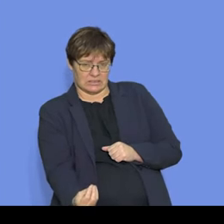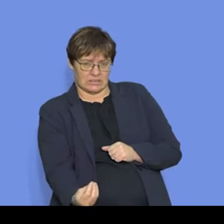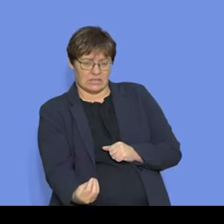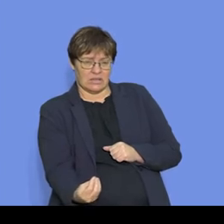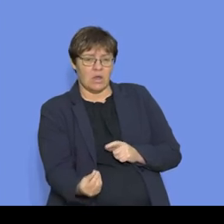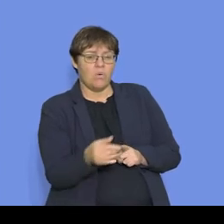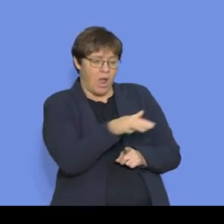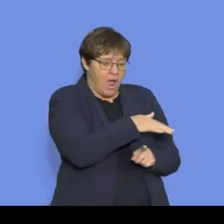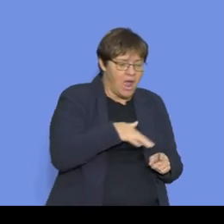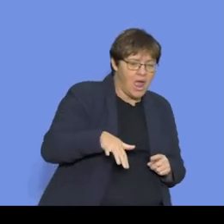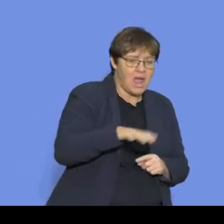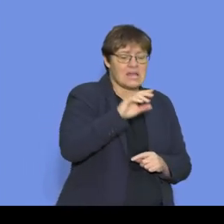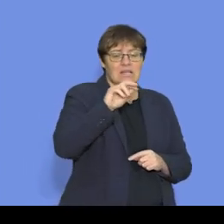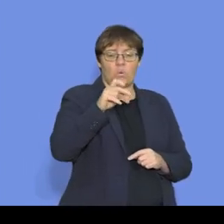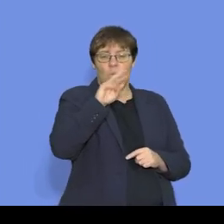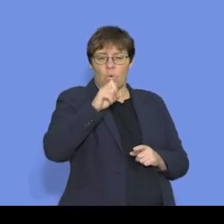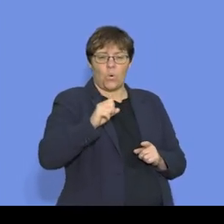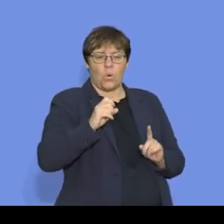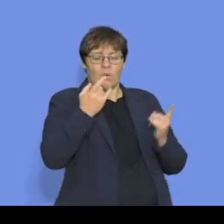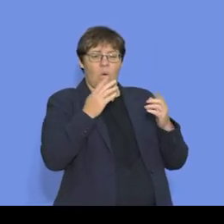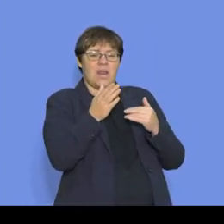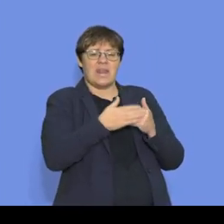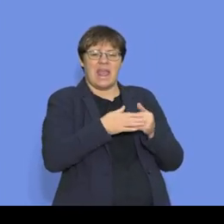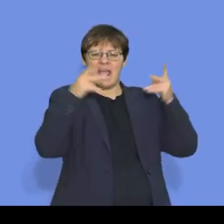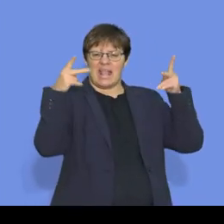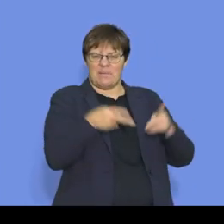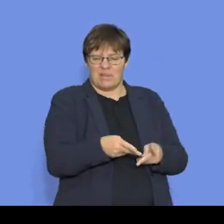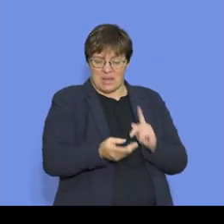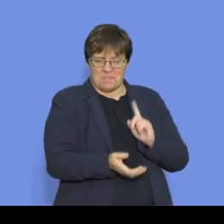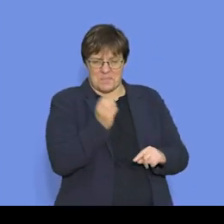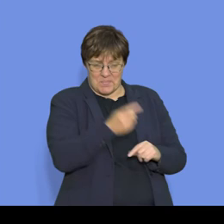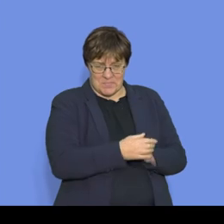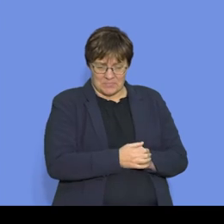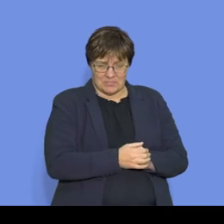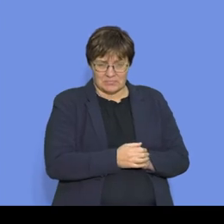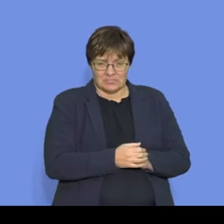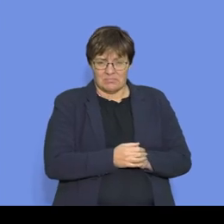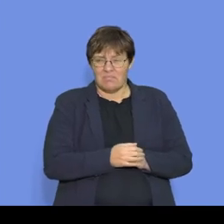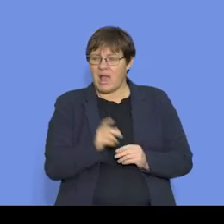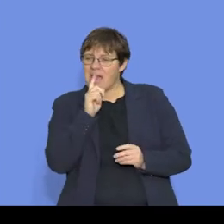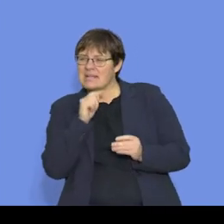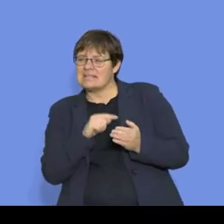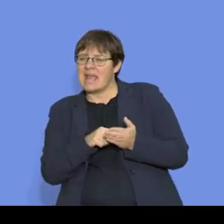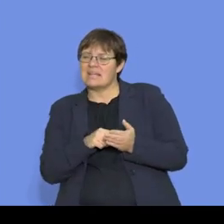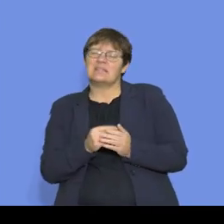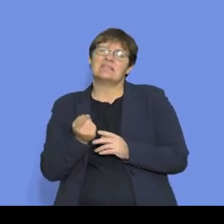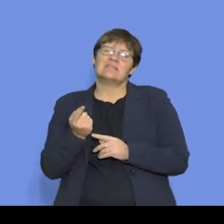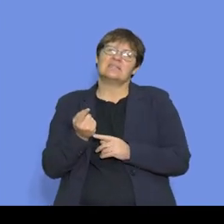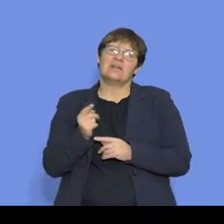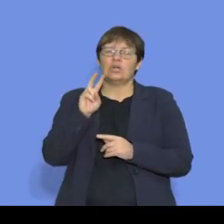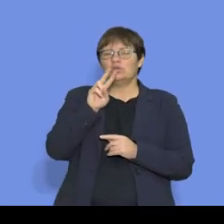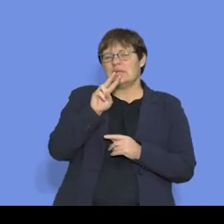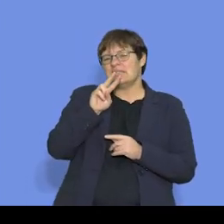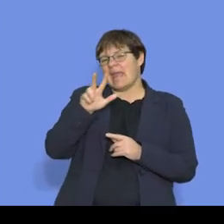found in a quarry in Taung, which is near Kimberley, and it has been dated